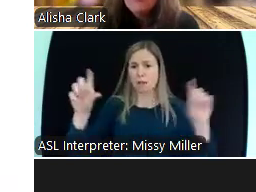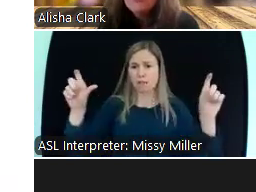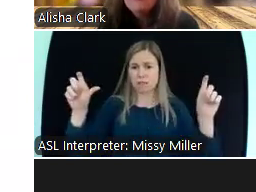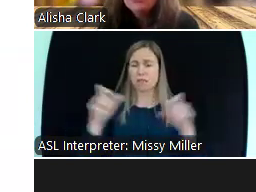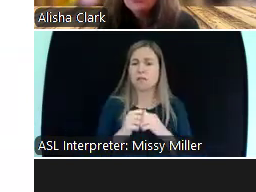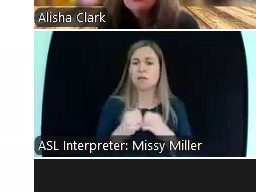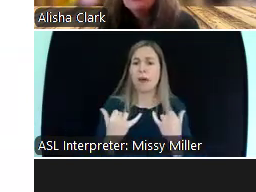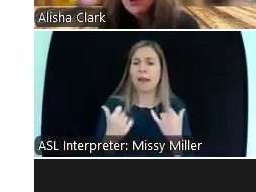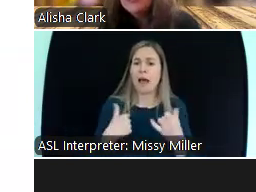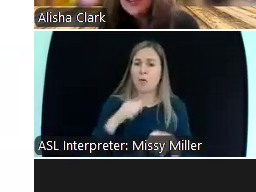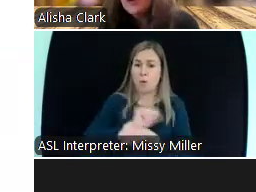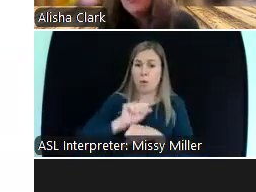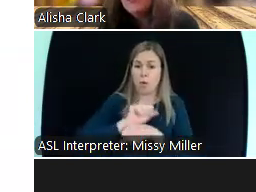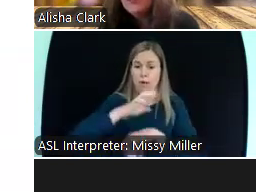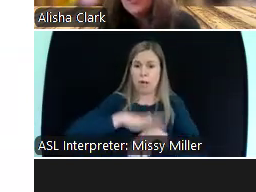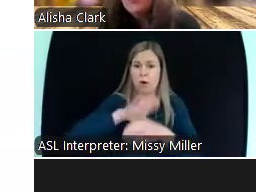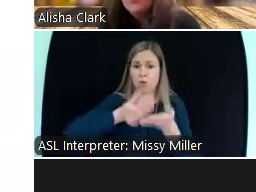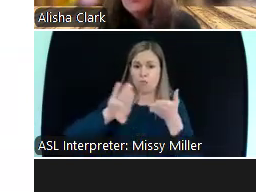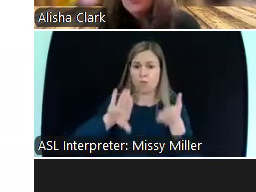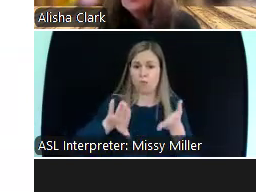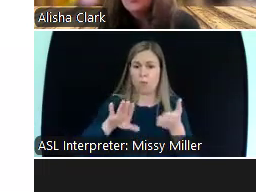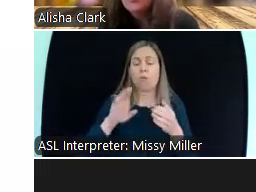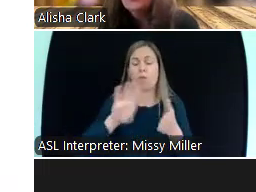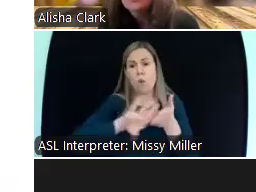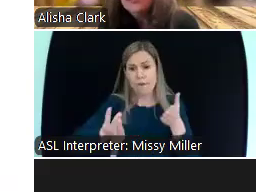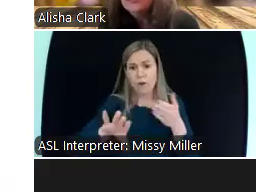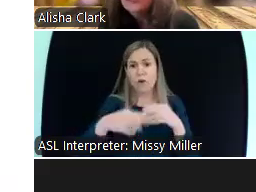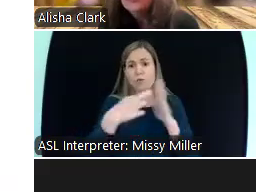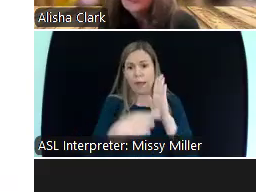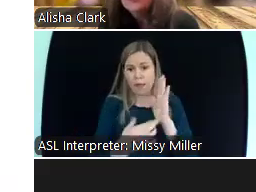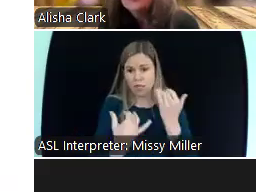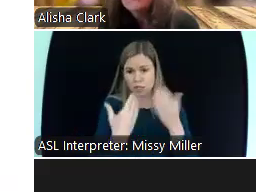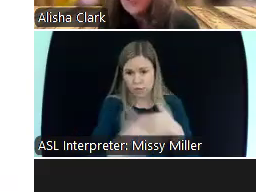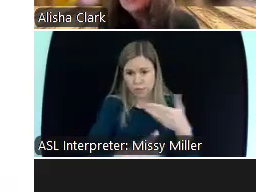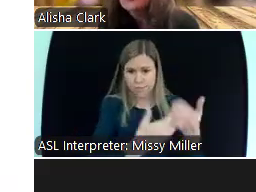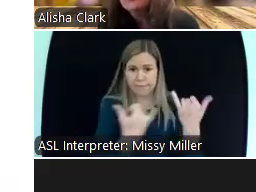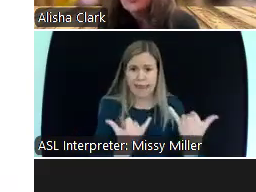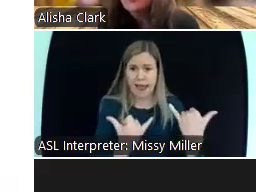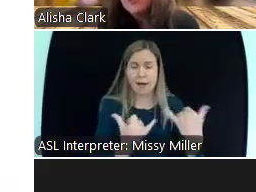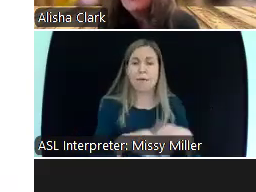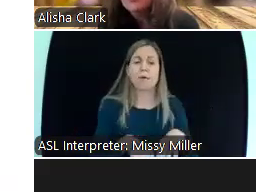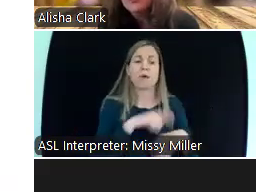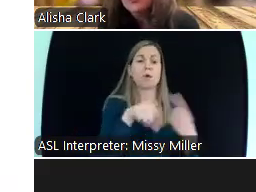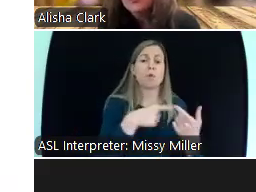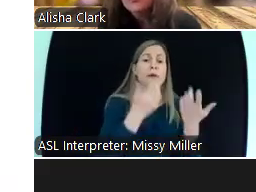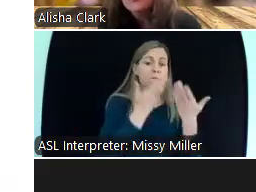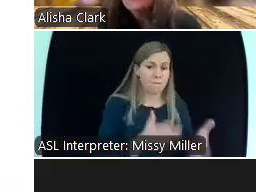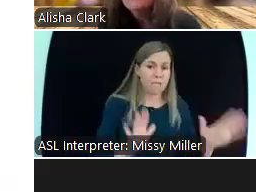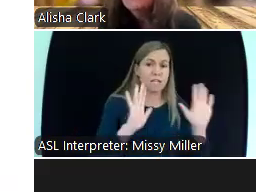waiver regulations right now. And when those are completed, to match the waiver